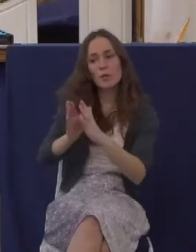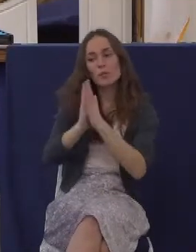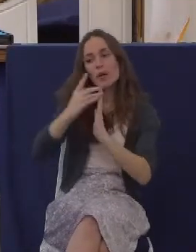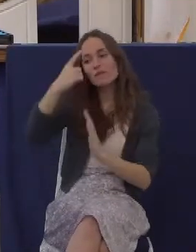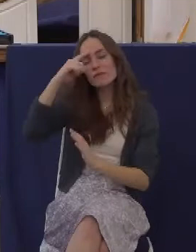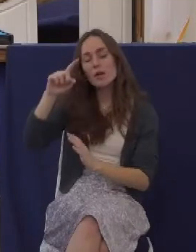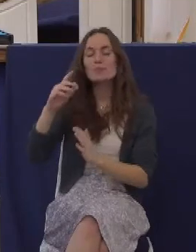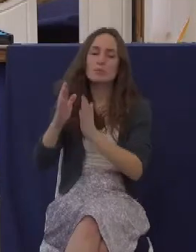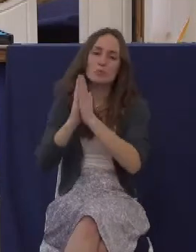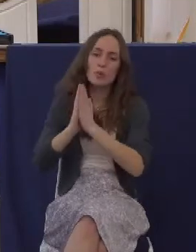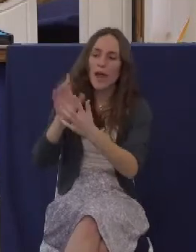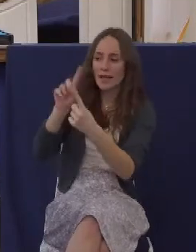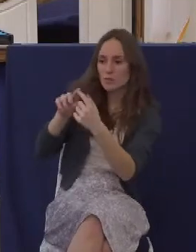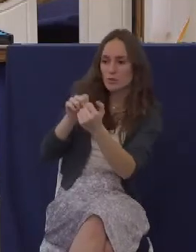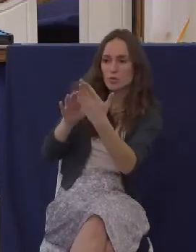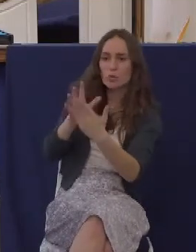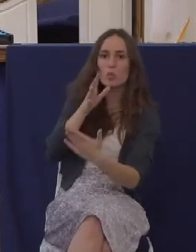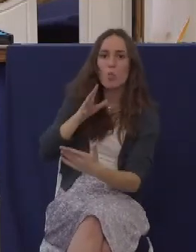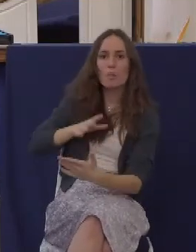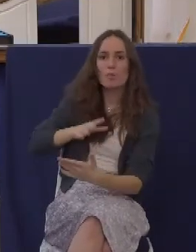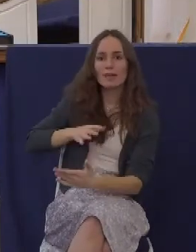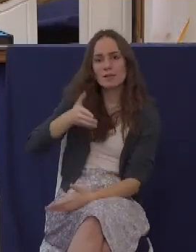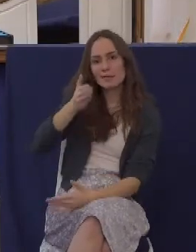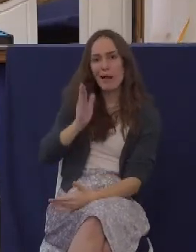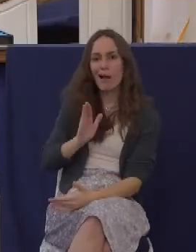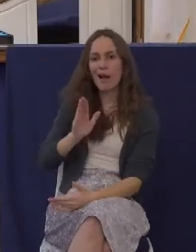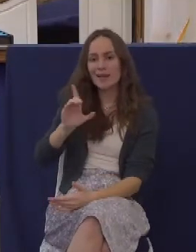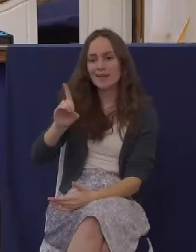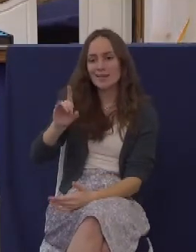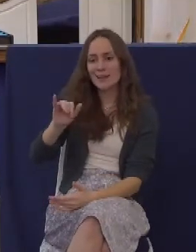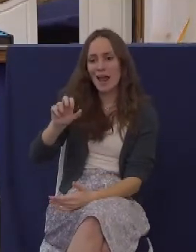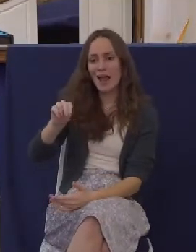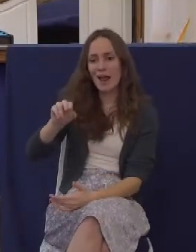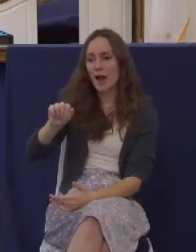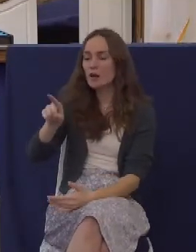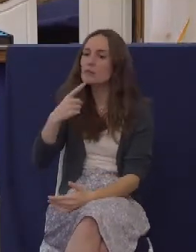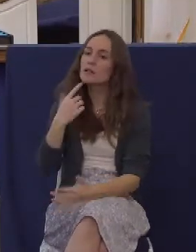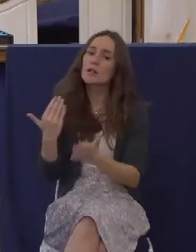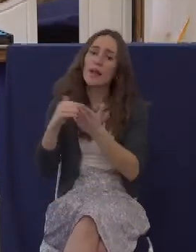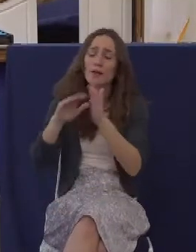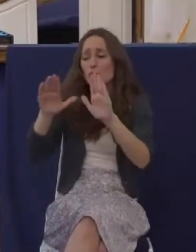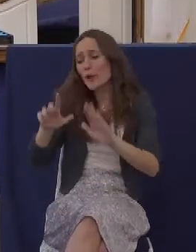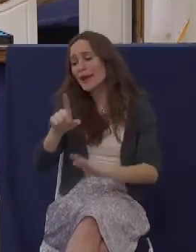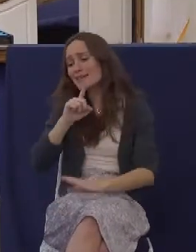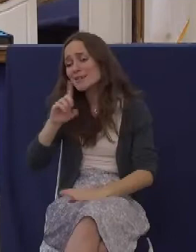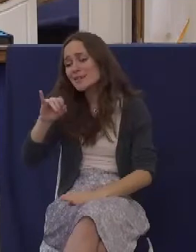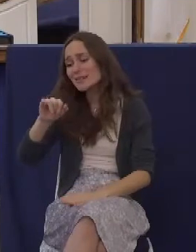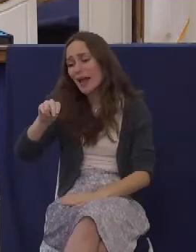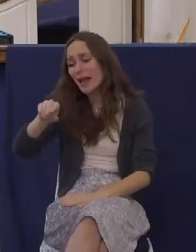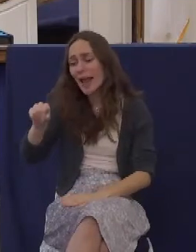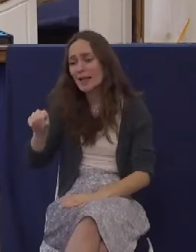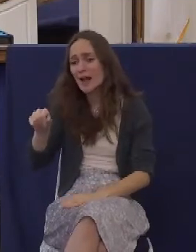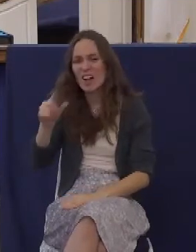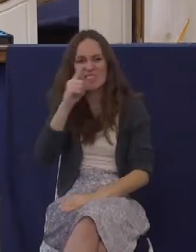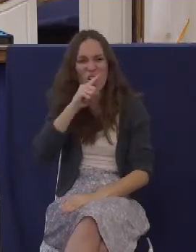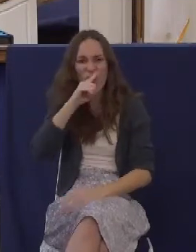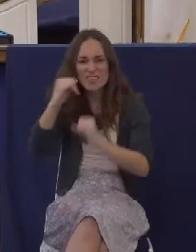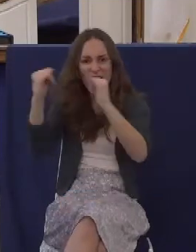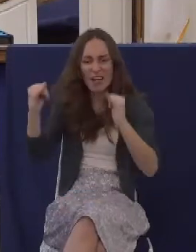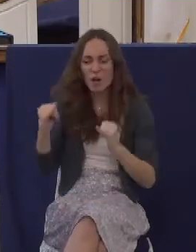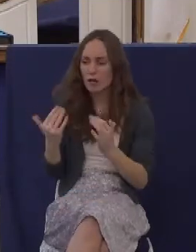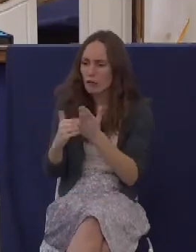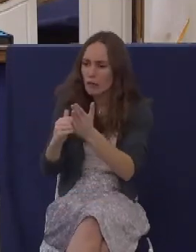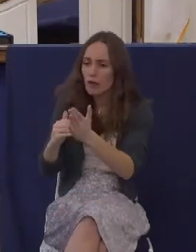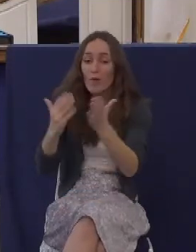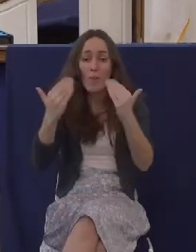Diana, great is Diana. For 2 hours, they kept saying over and over again, great is Diana, great is Diana. Or like Catholics who light candles